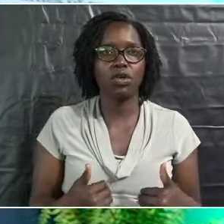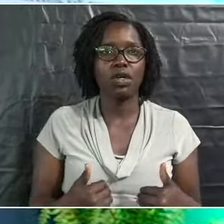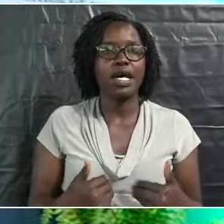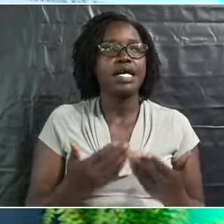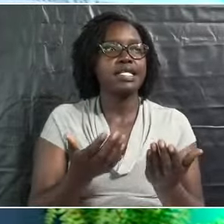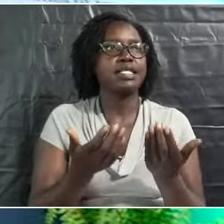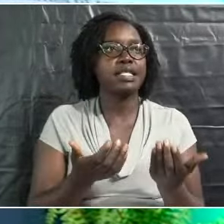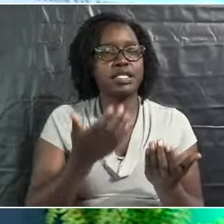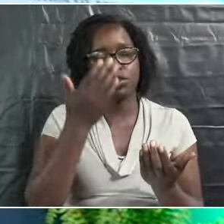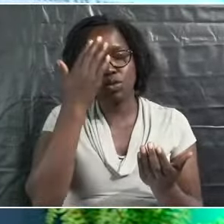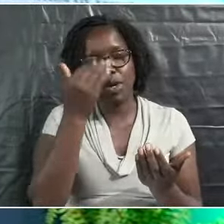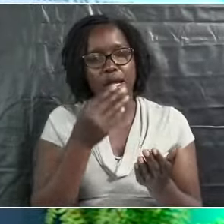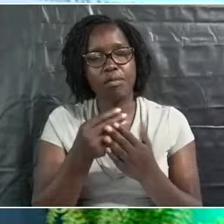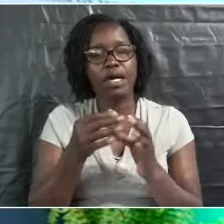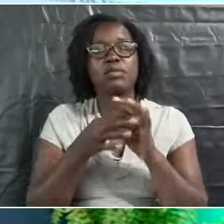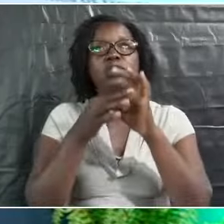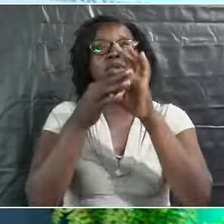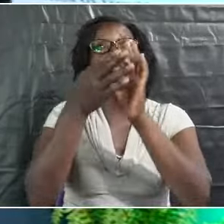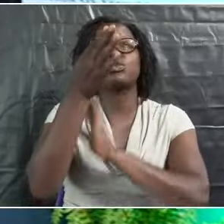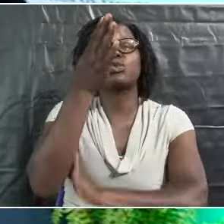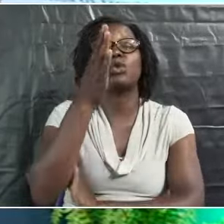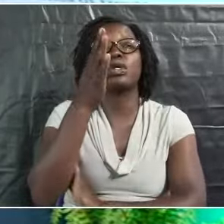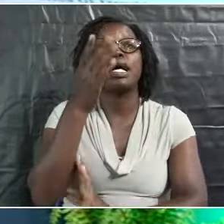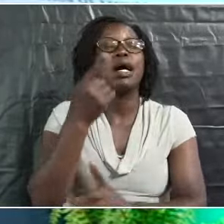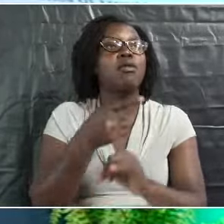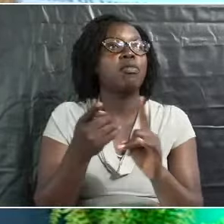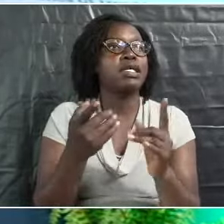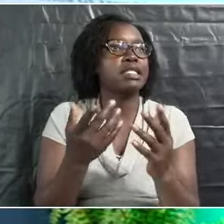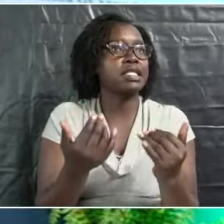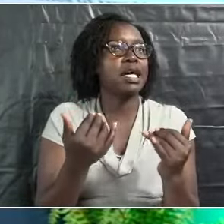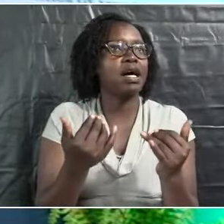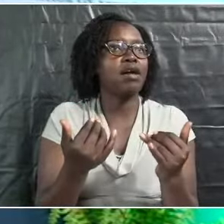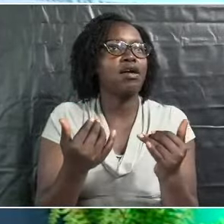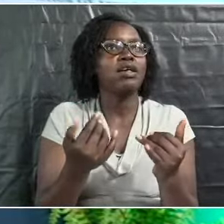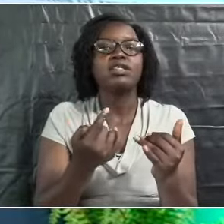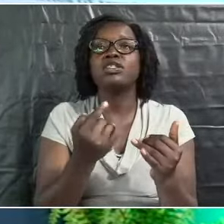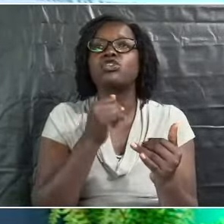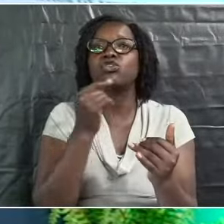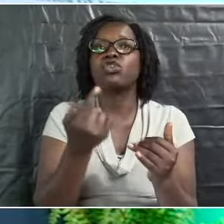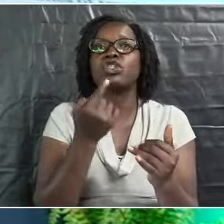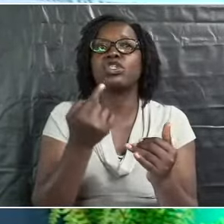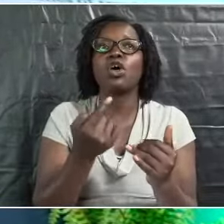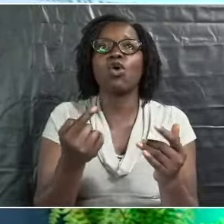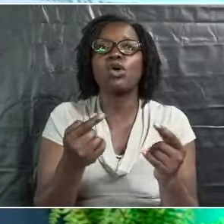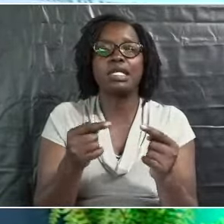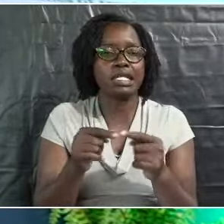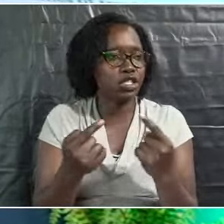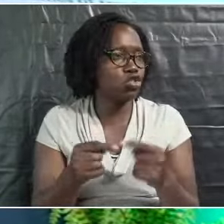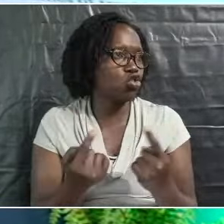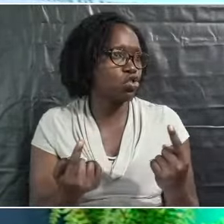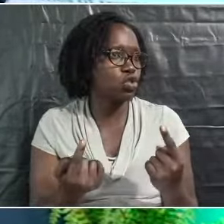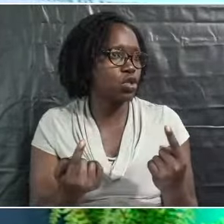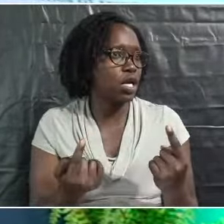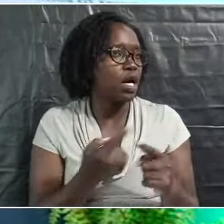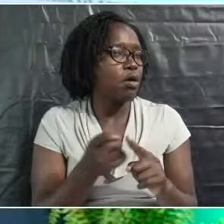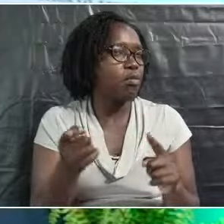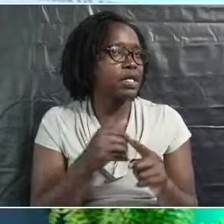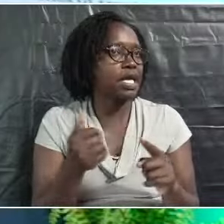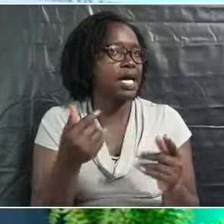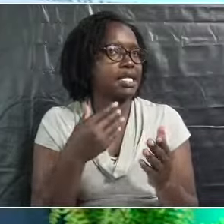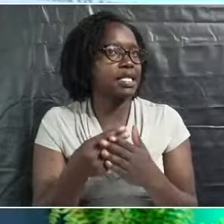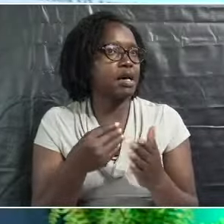needs, because that money belongs to God. But now, this is not the only distortion. There are other